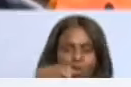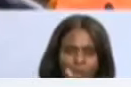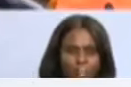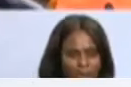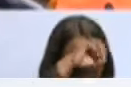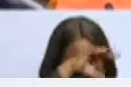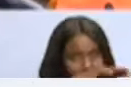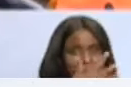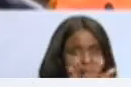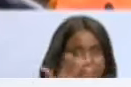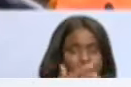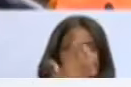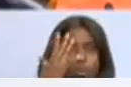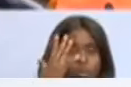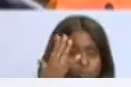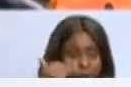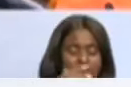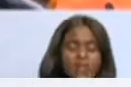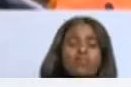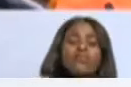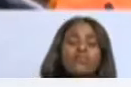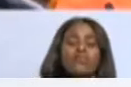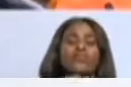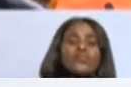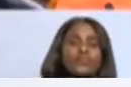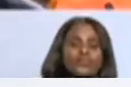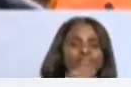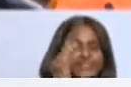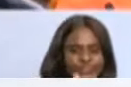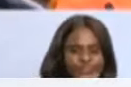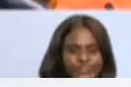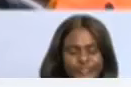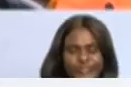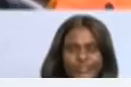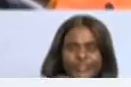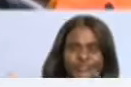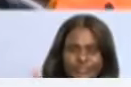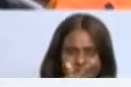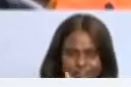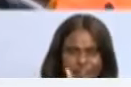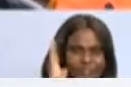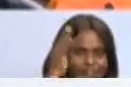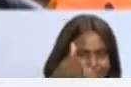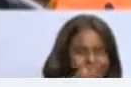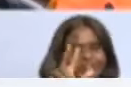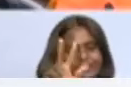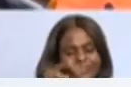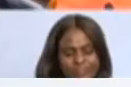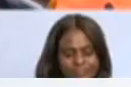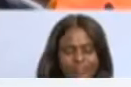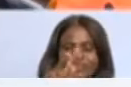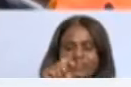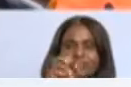all our mining assets to full production in our quest to attain our target of 3 million tons of copper